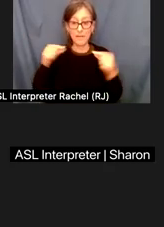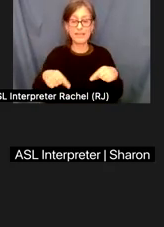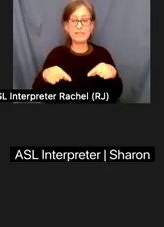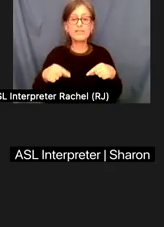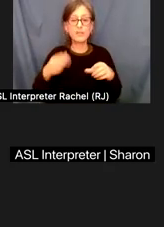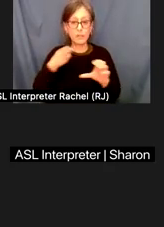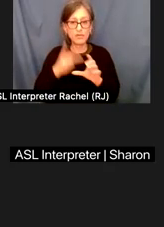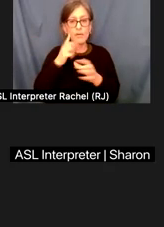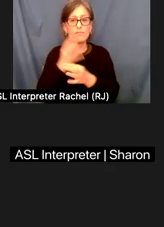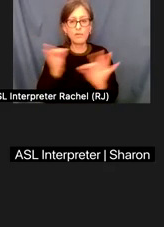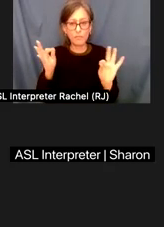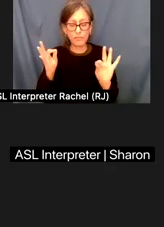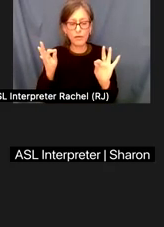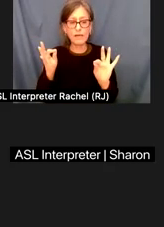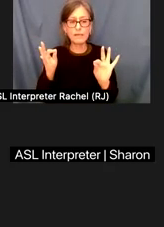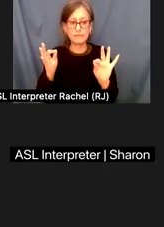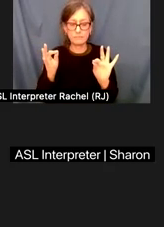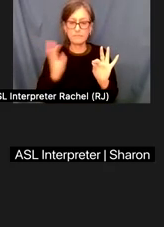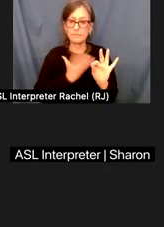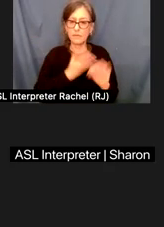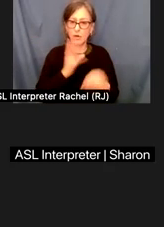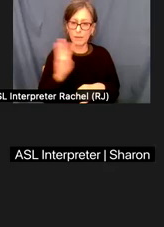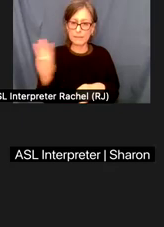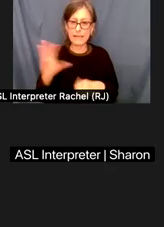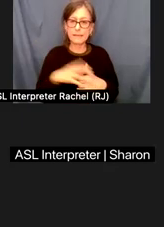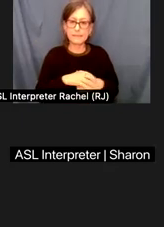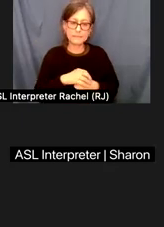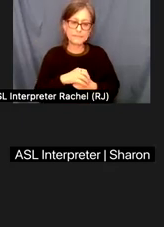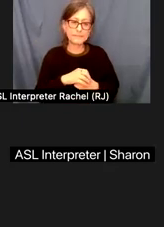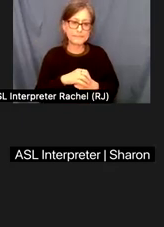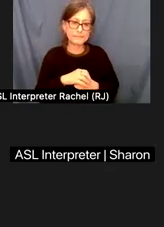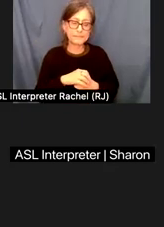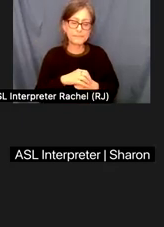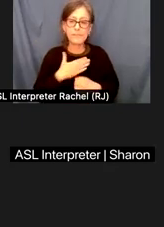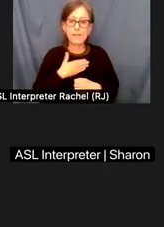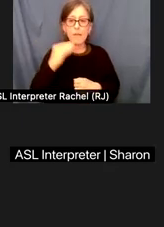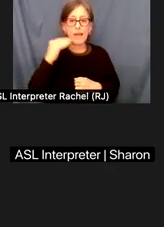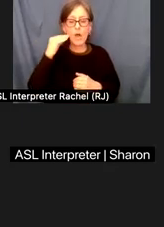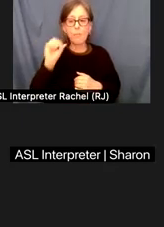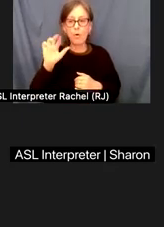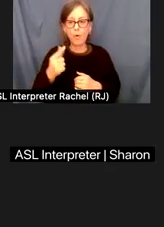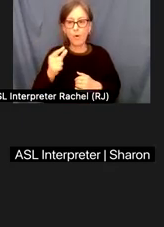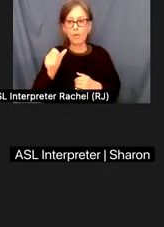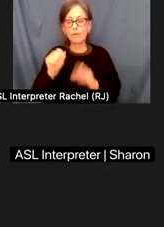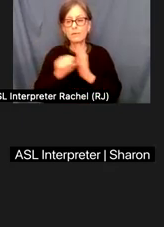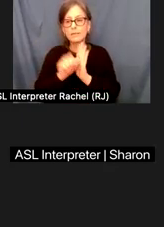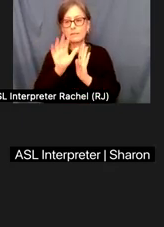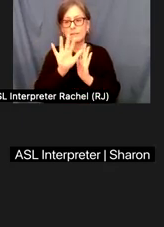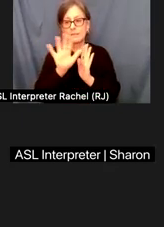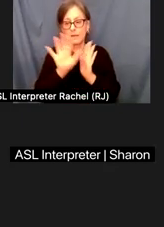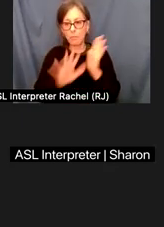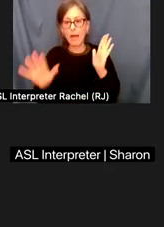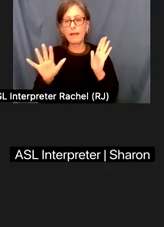at earthquakecountry.org/join. I want to point out that my home organization, the statewide California Earthquake